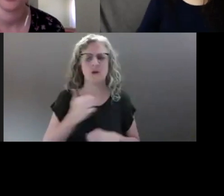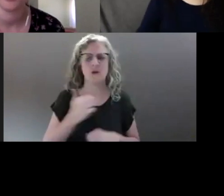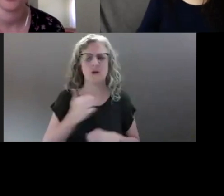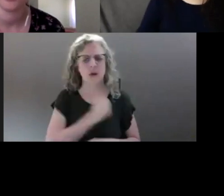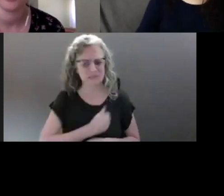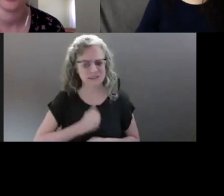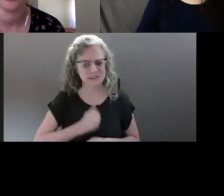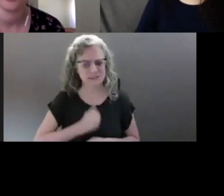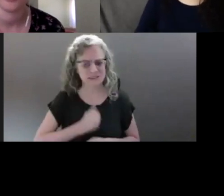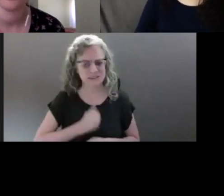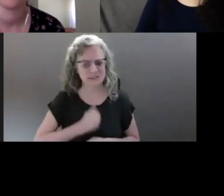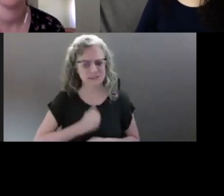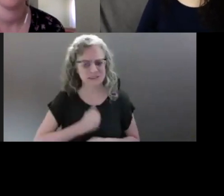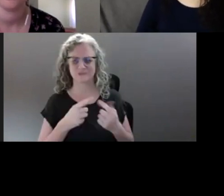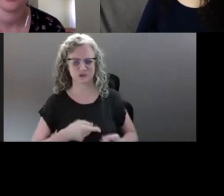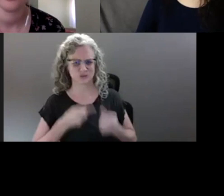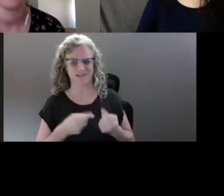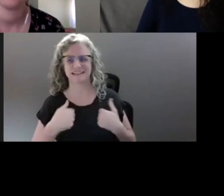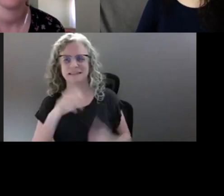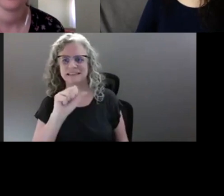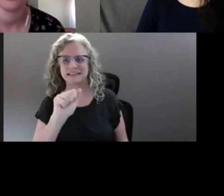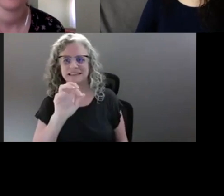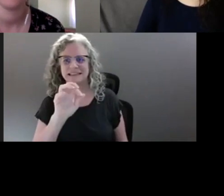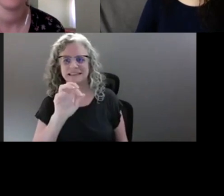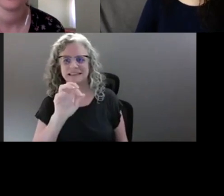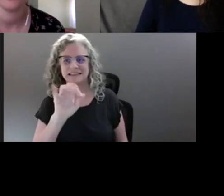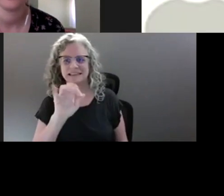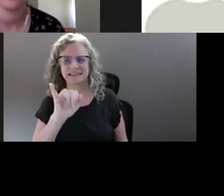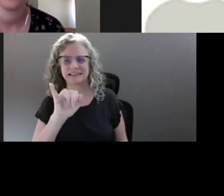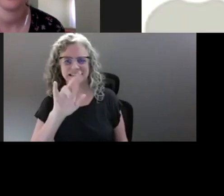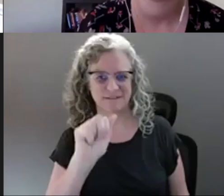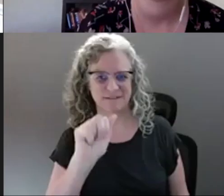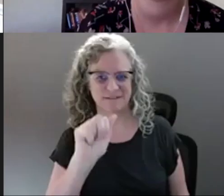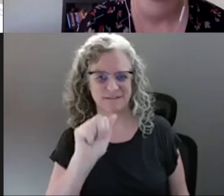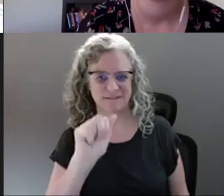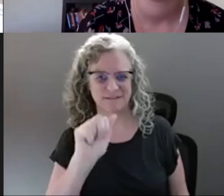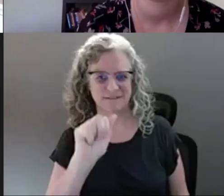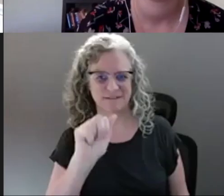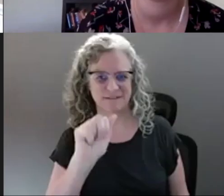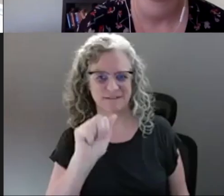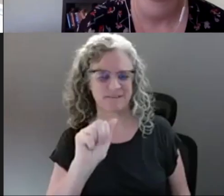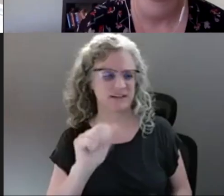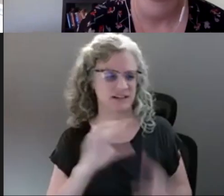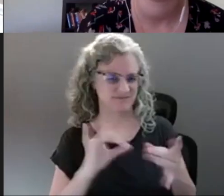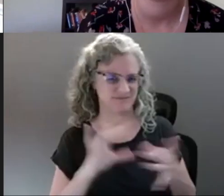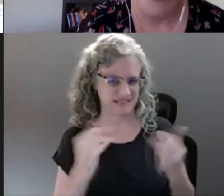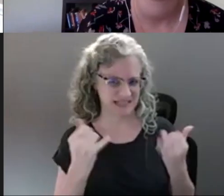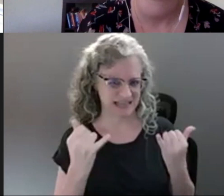our own participants that we are working on, that they were like not very familiar